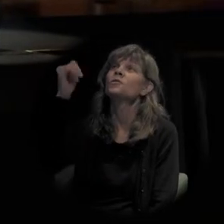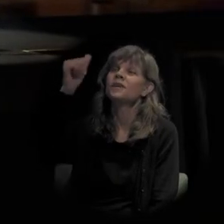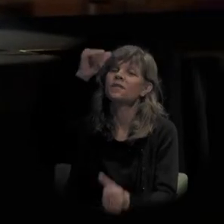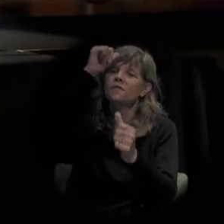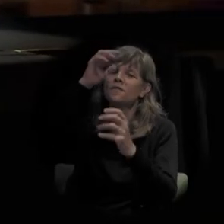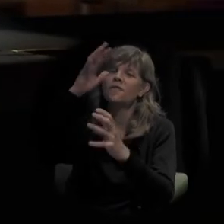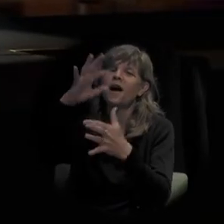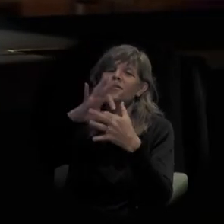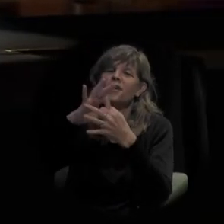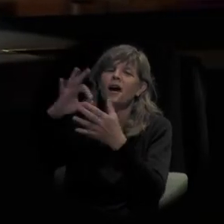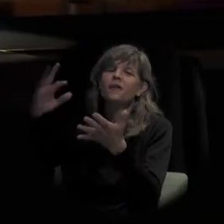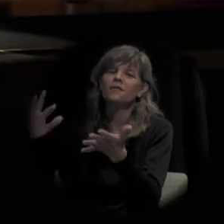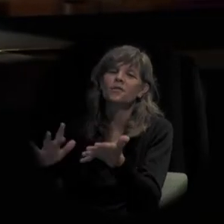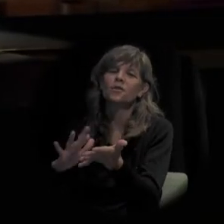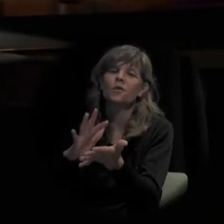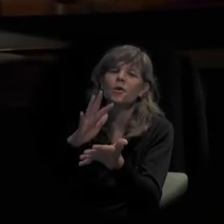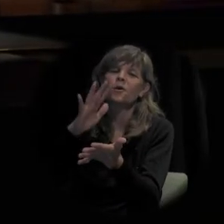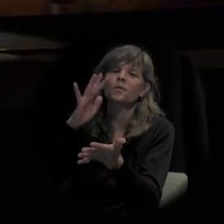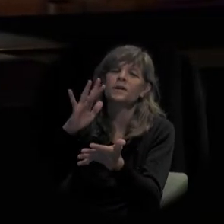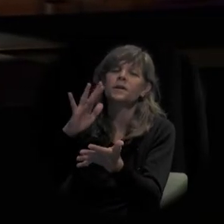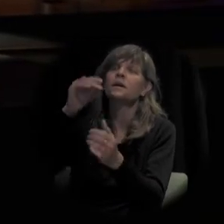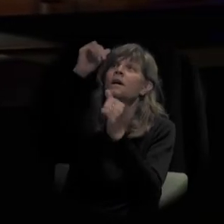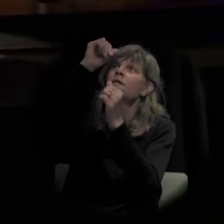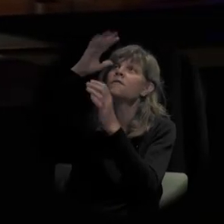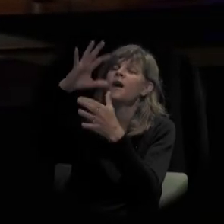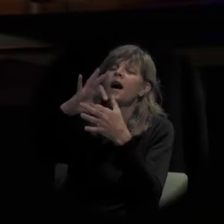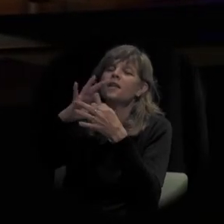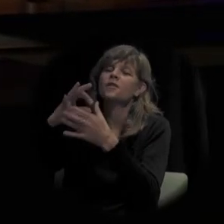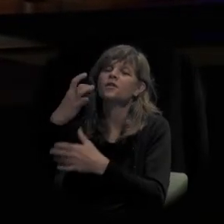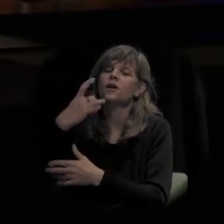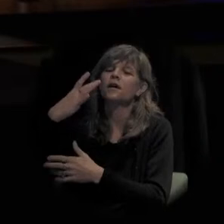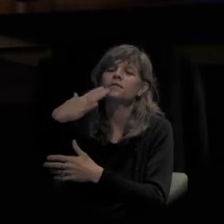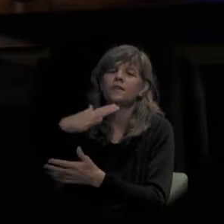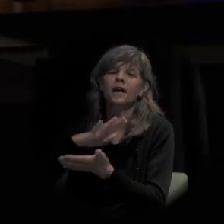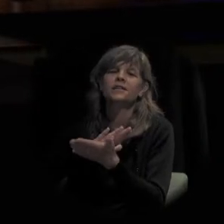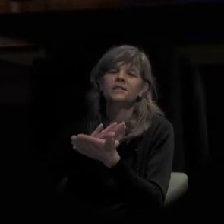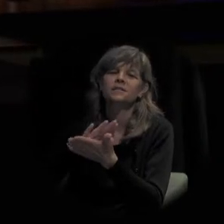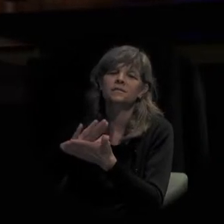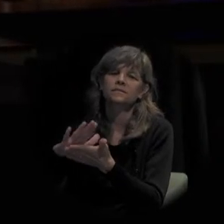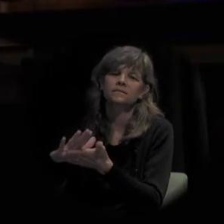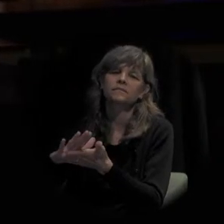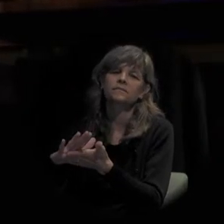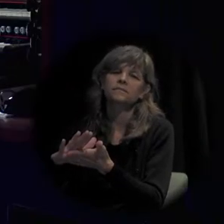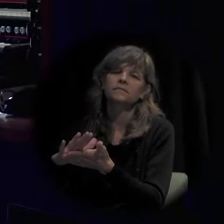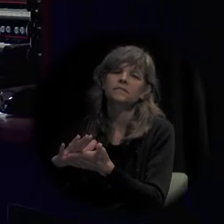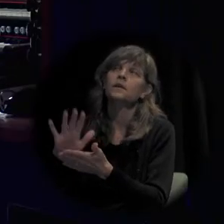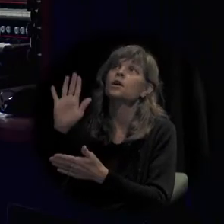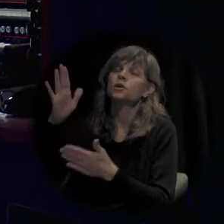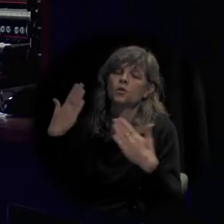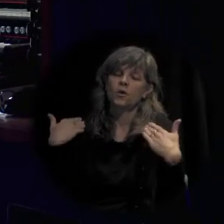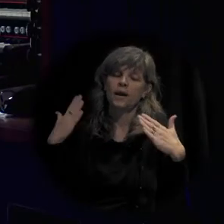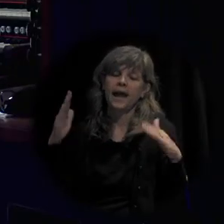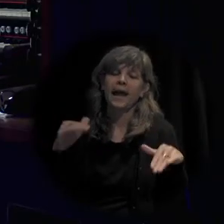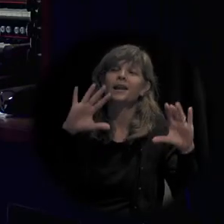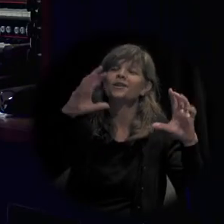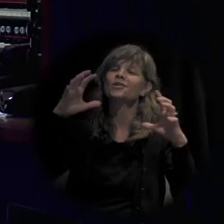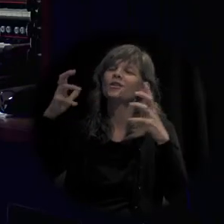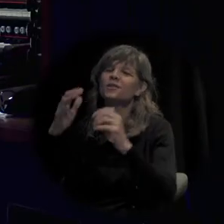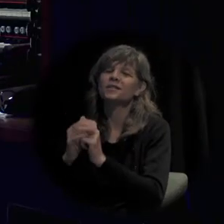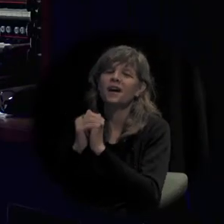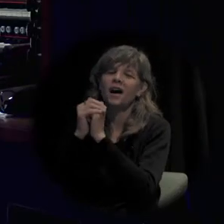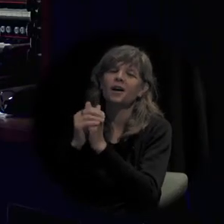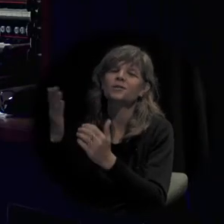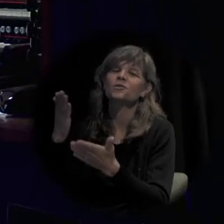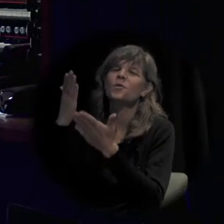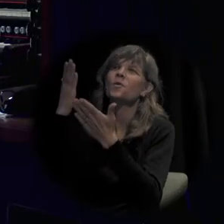Great Father of glory, pure Father of light, thine